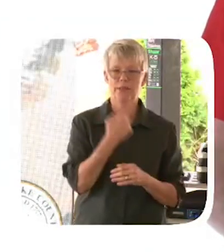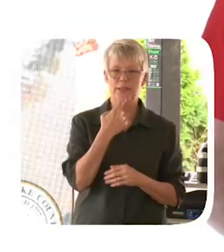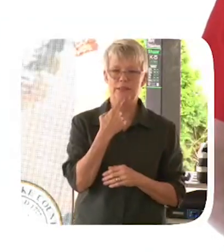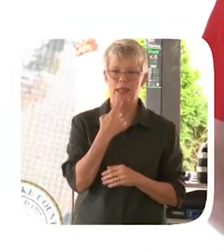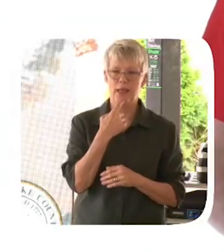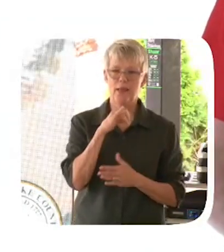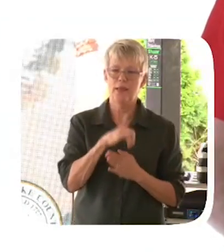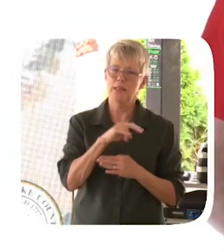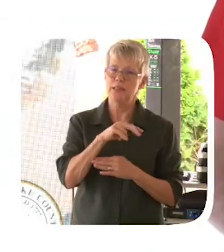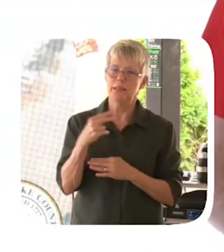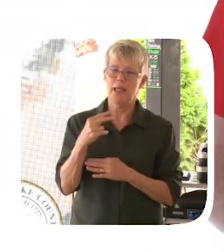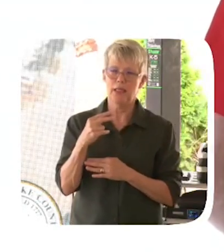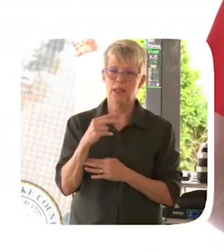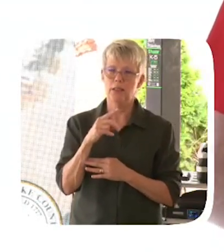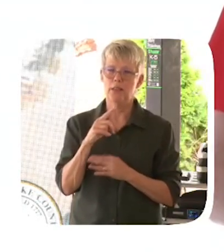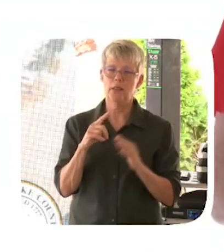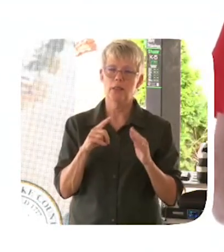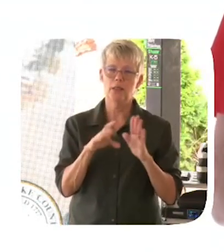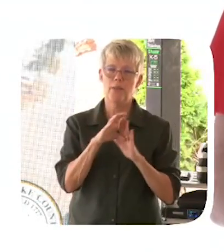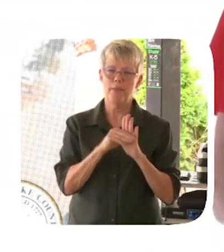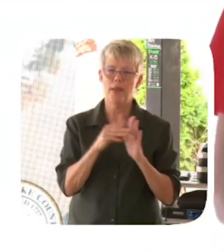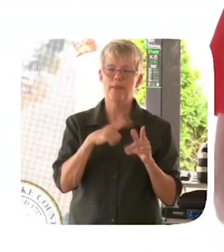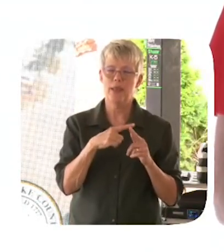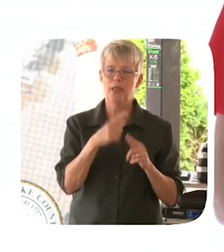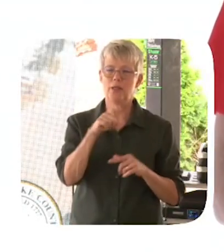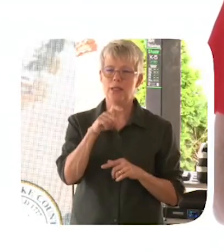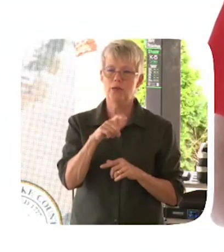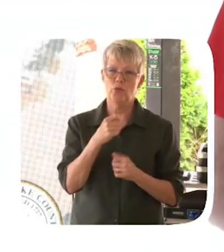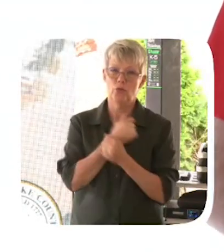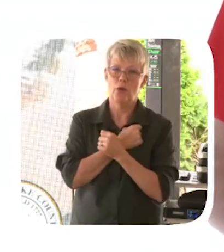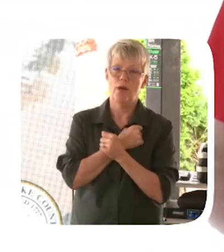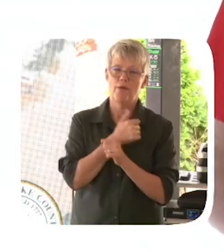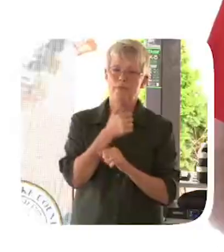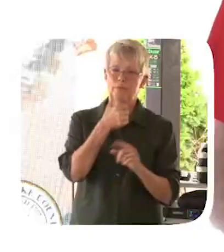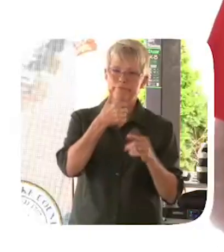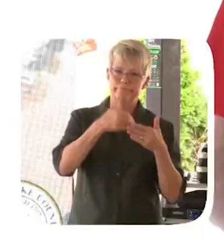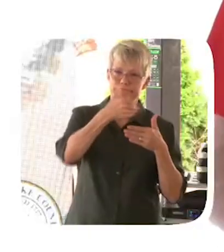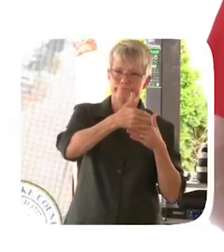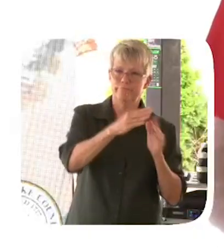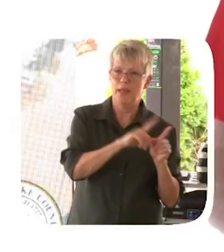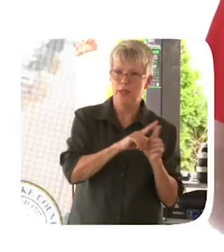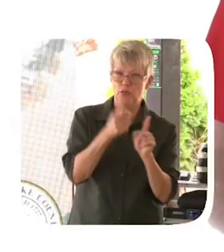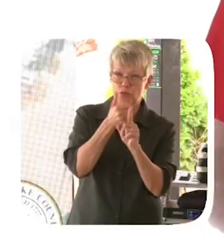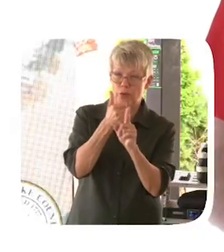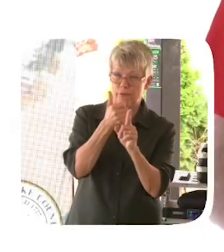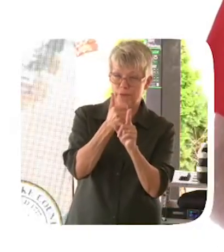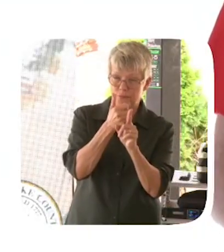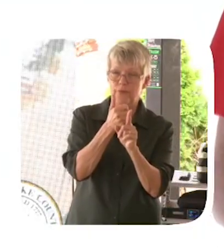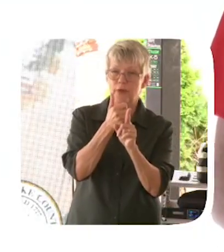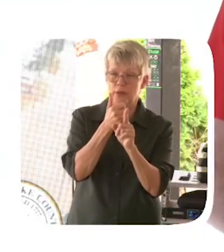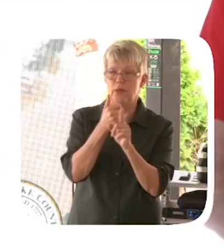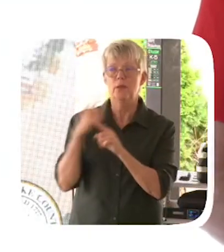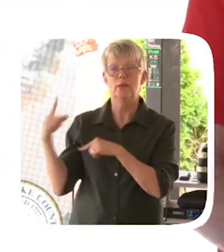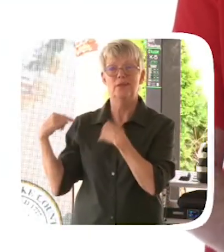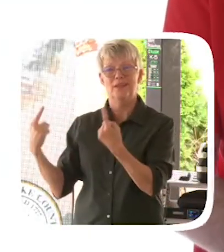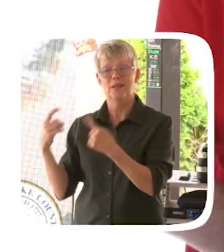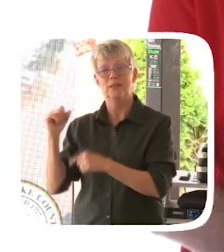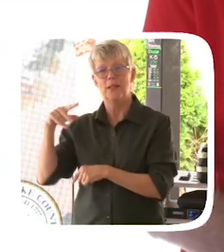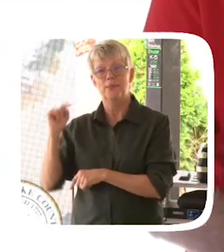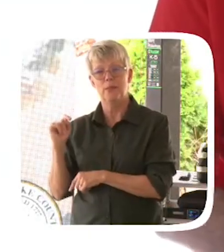second greatest commandment, and that is to love your neighbor as yourself. In closing, we've come a long way since September